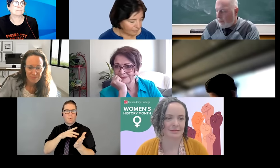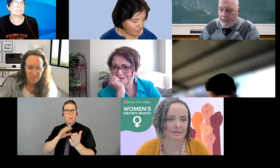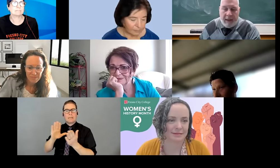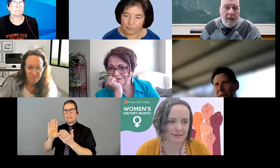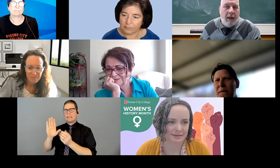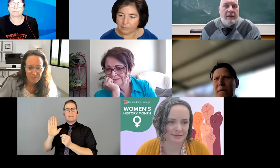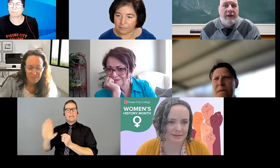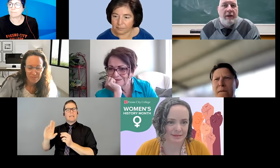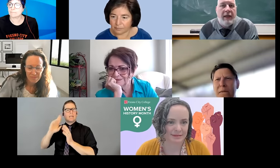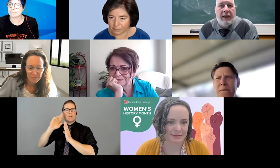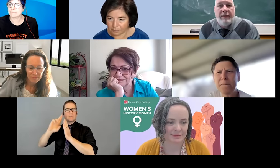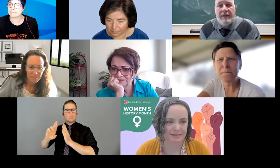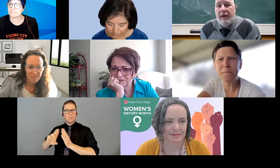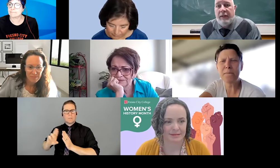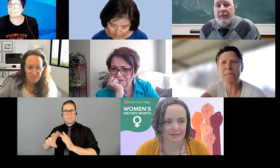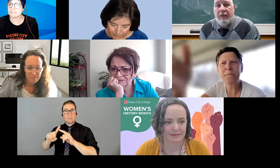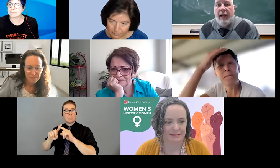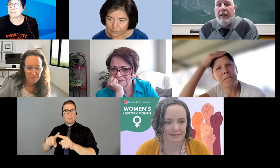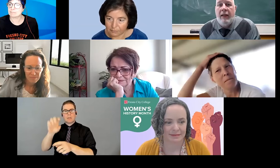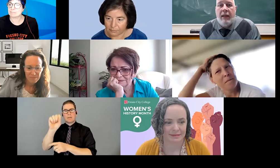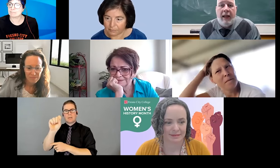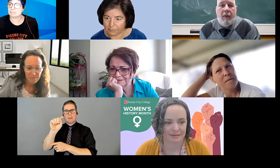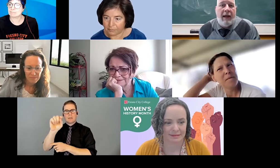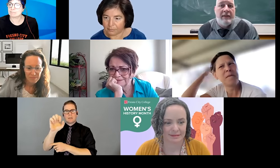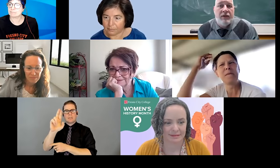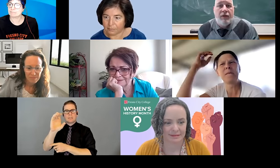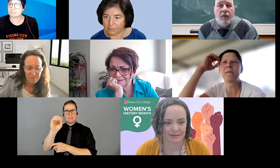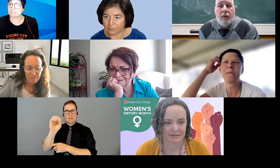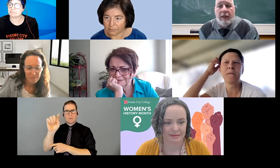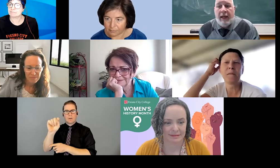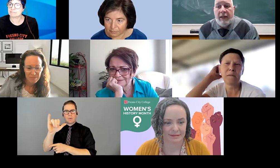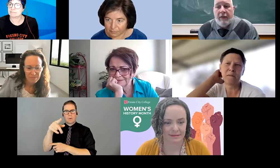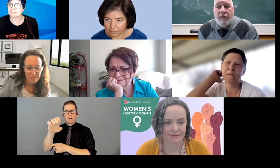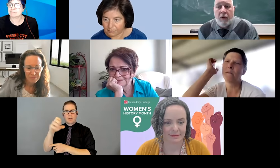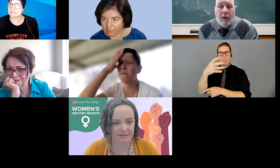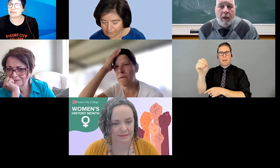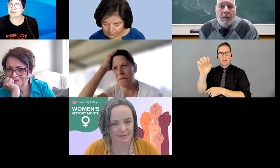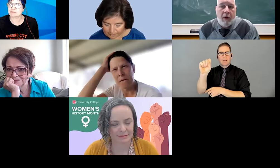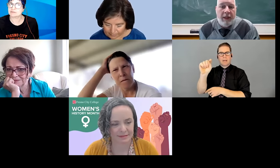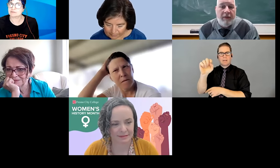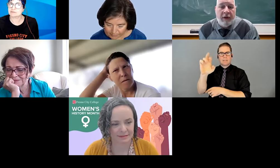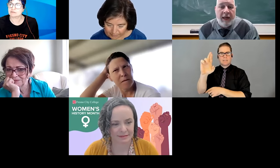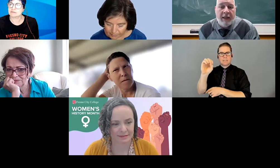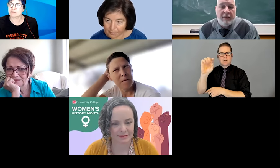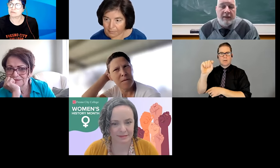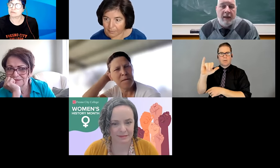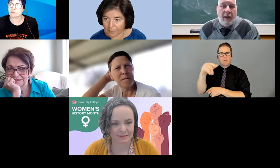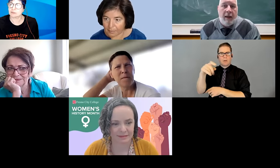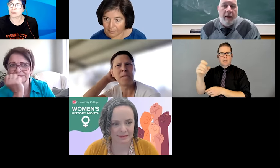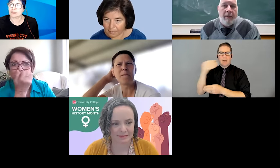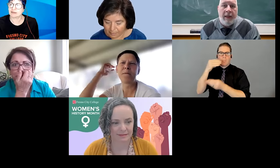on stereotype and stereotype threat, and how biases are formed and how they inform our behavior and